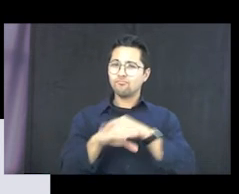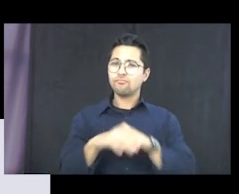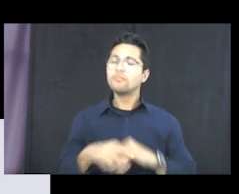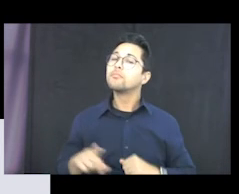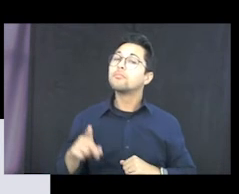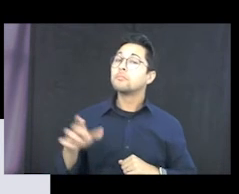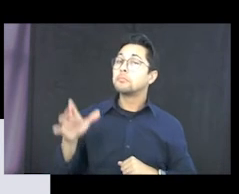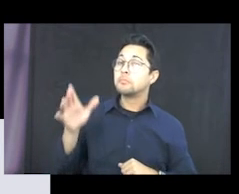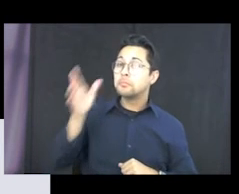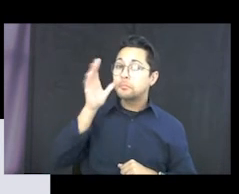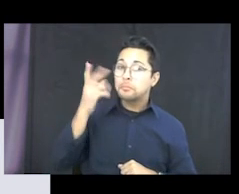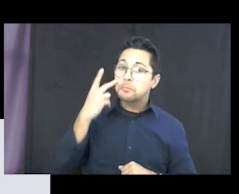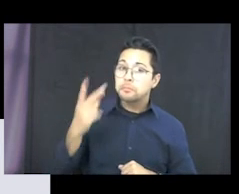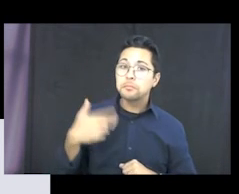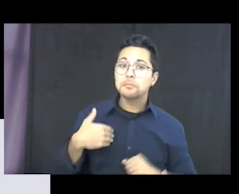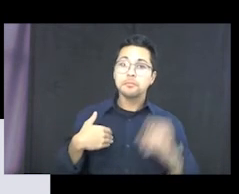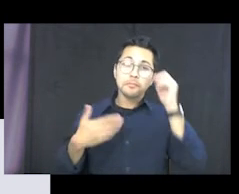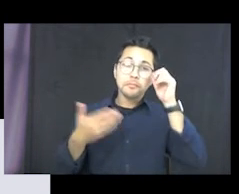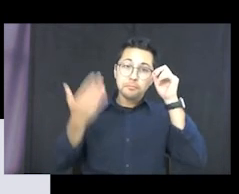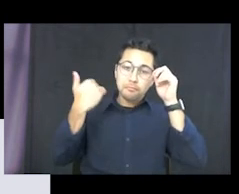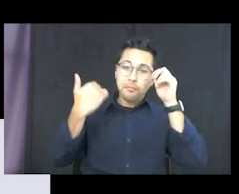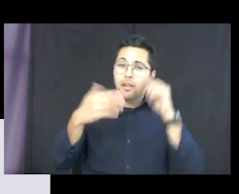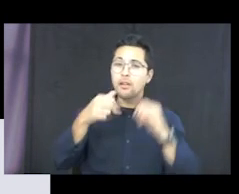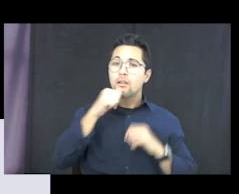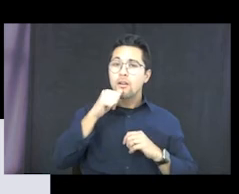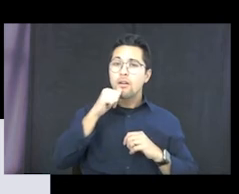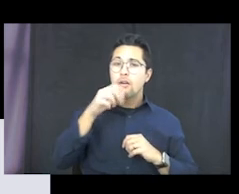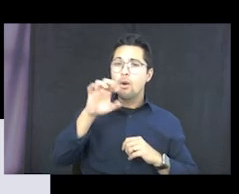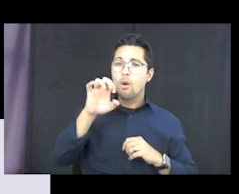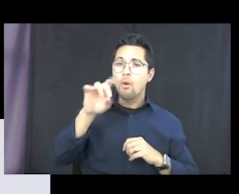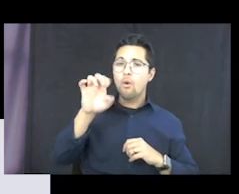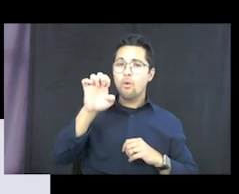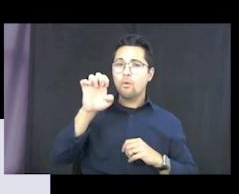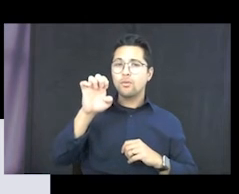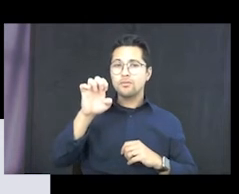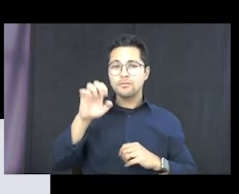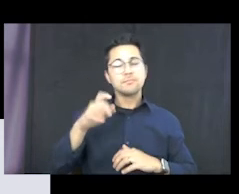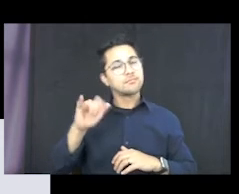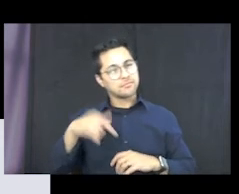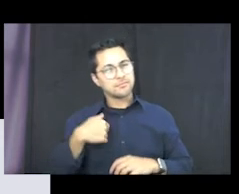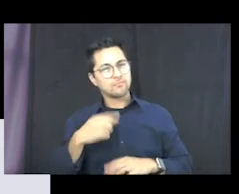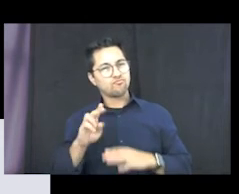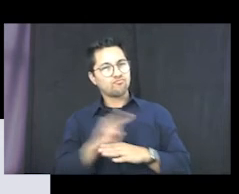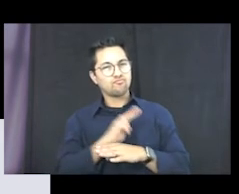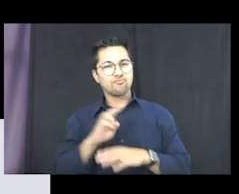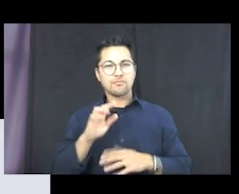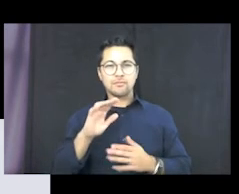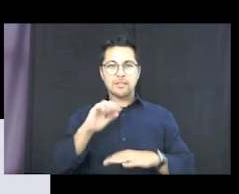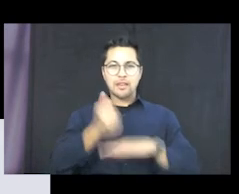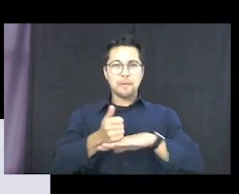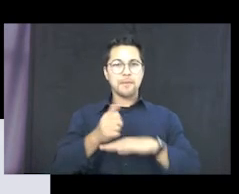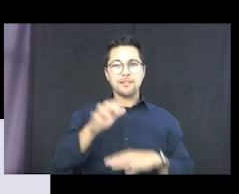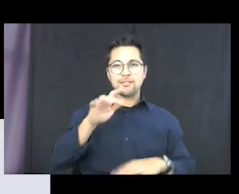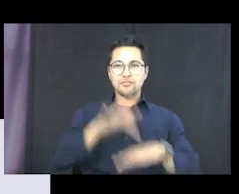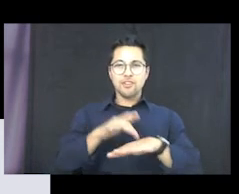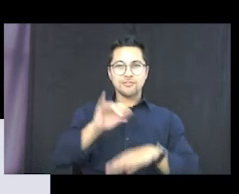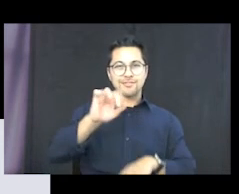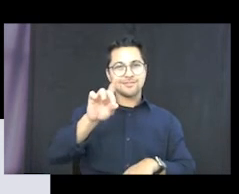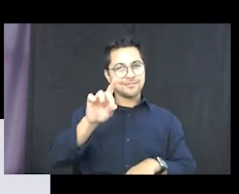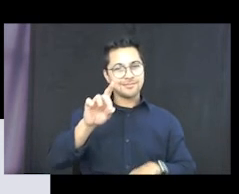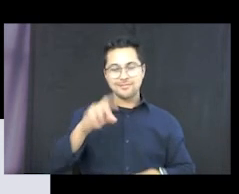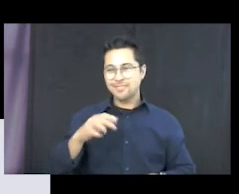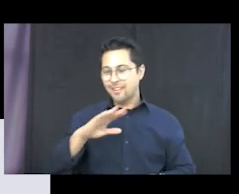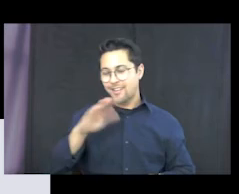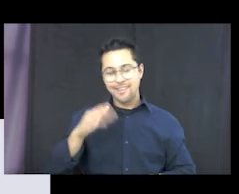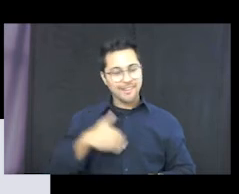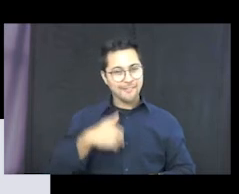will see passcode settings. This is where I always enable my Touch ID because I can never remember